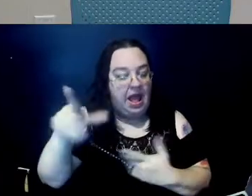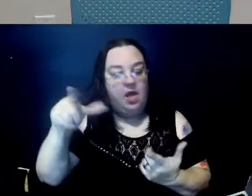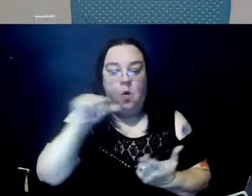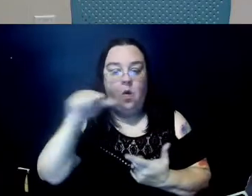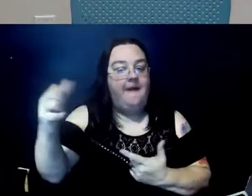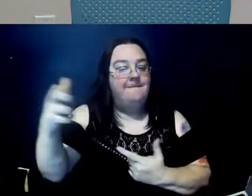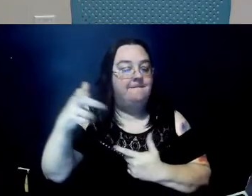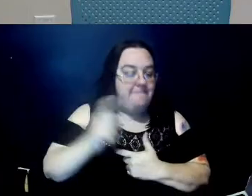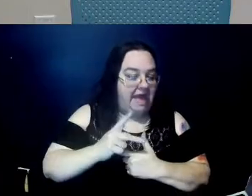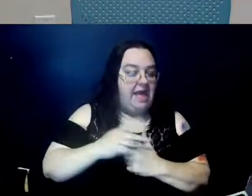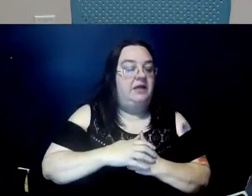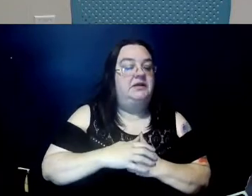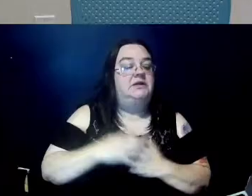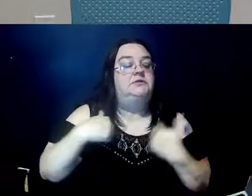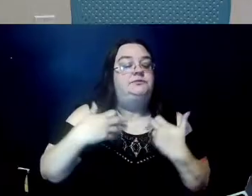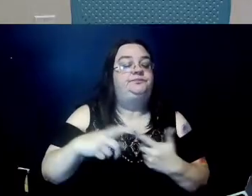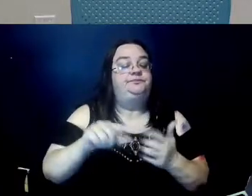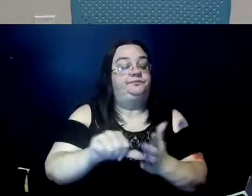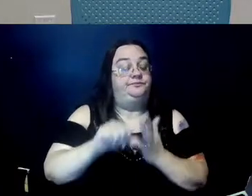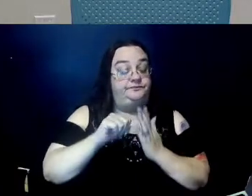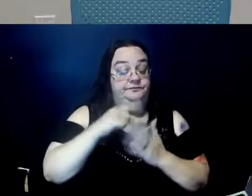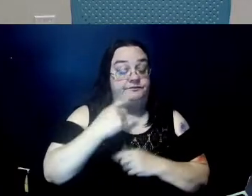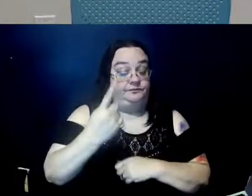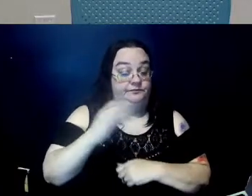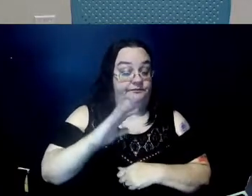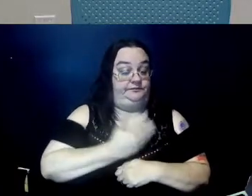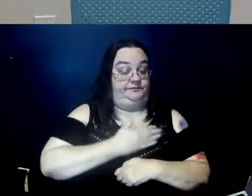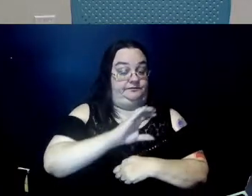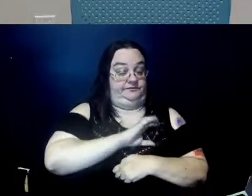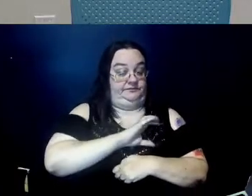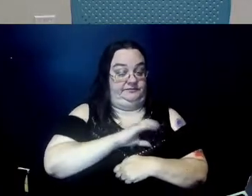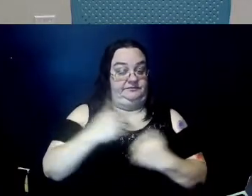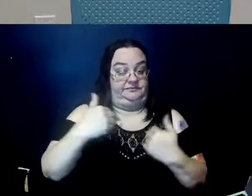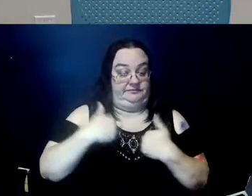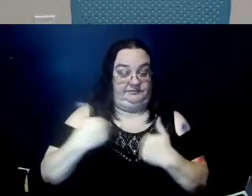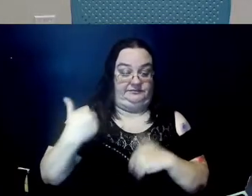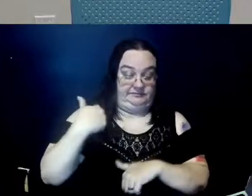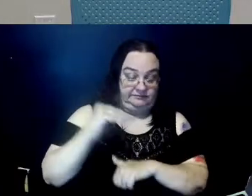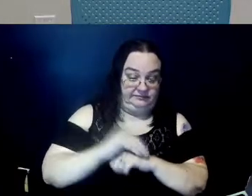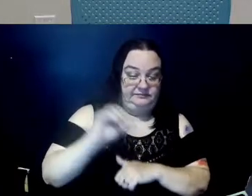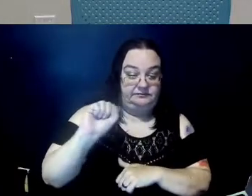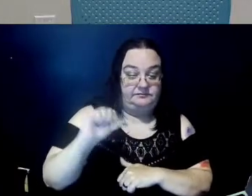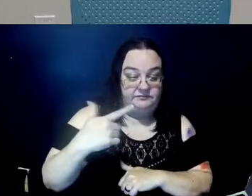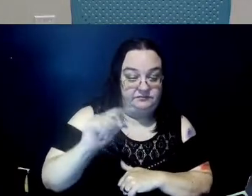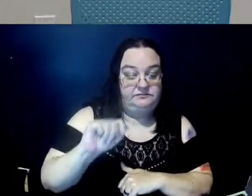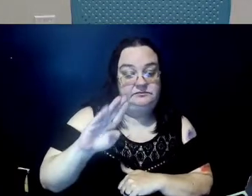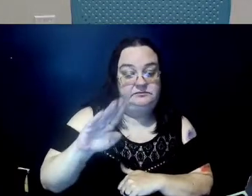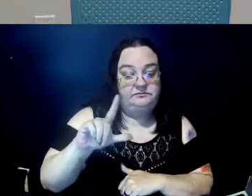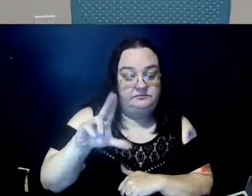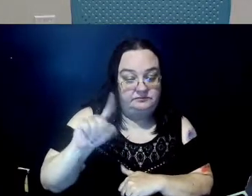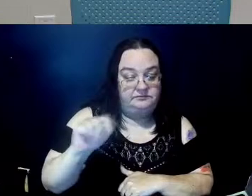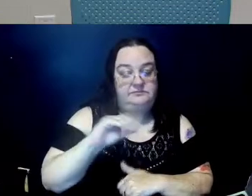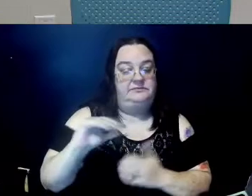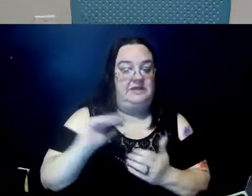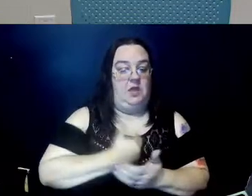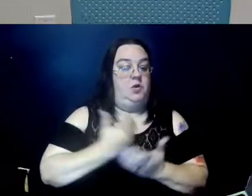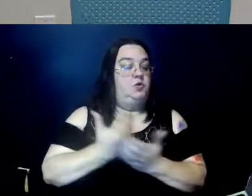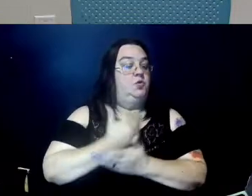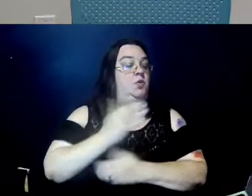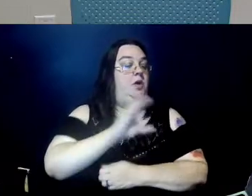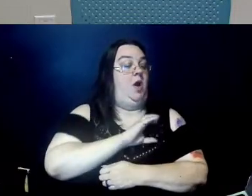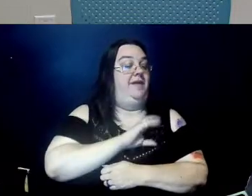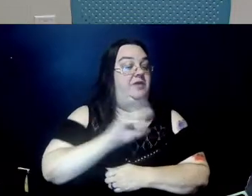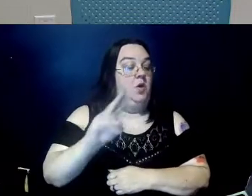one arrest that our officers had last night. Sergeant Blunt and our newest officer, Whitehouse,